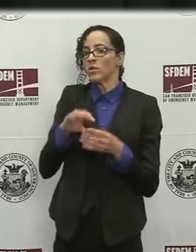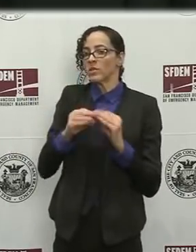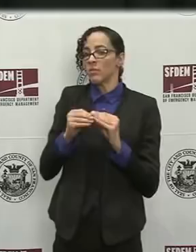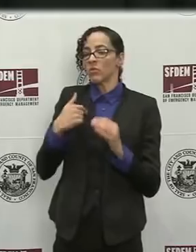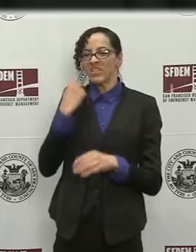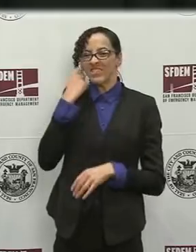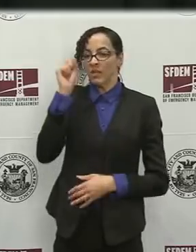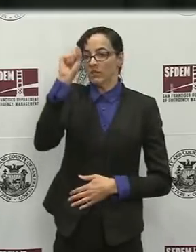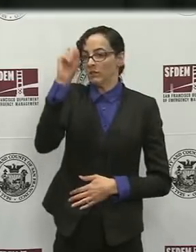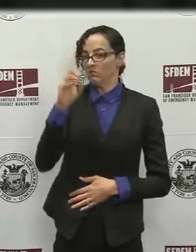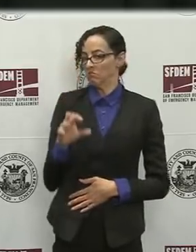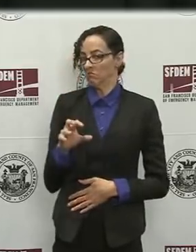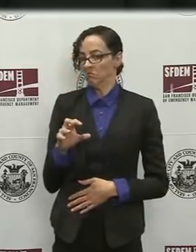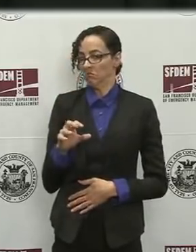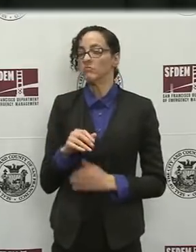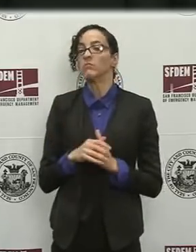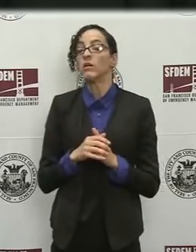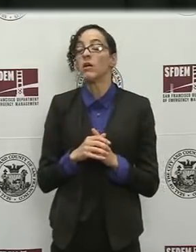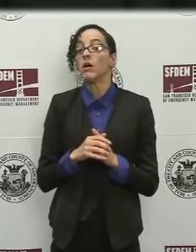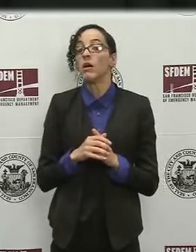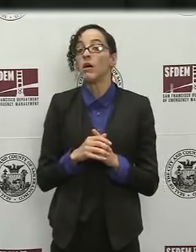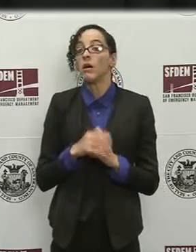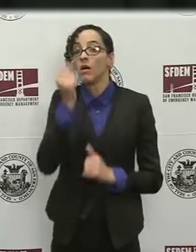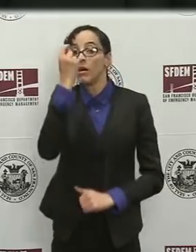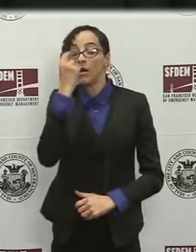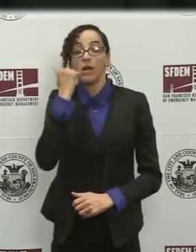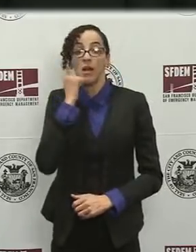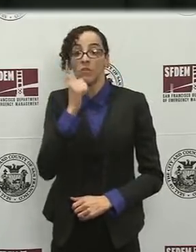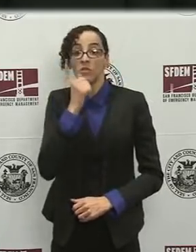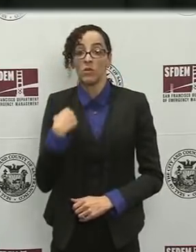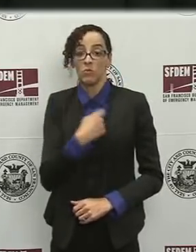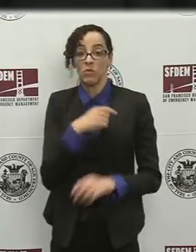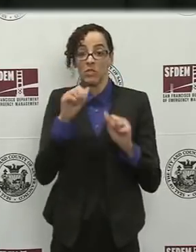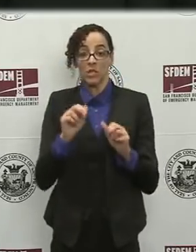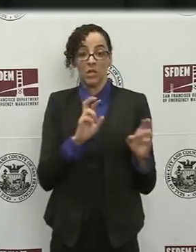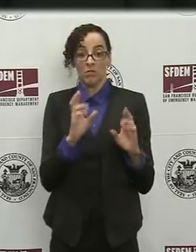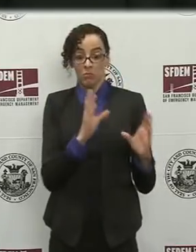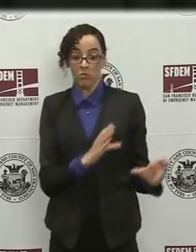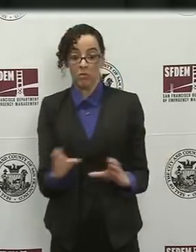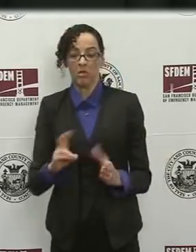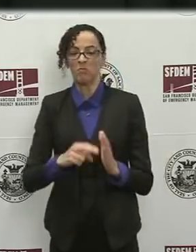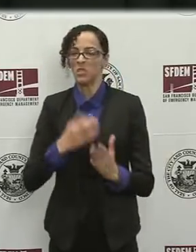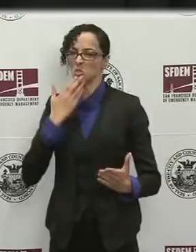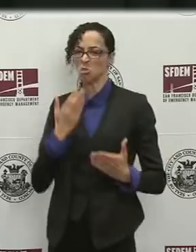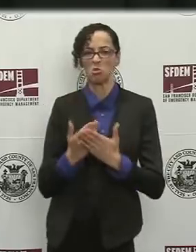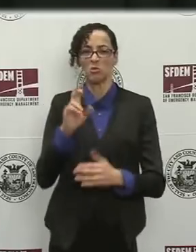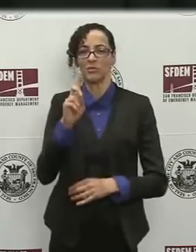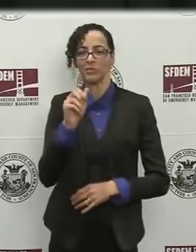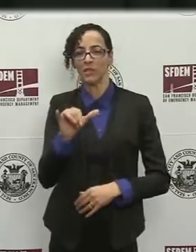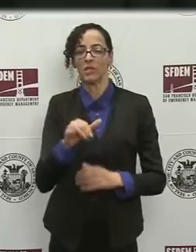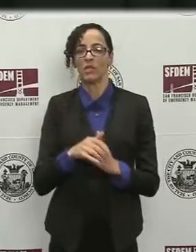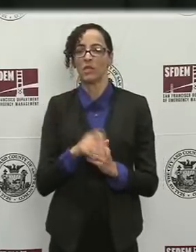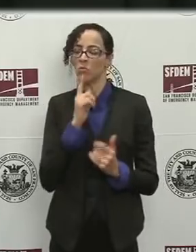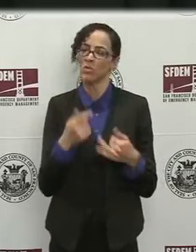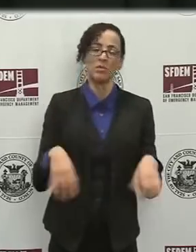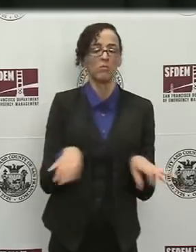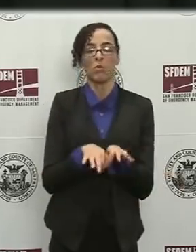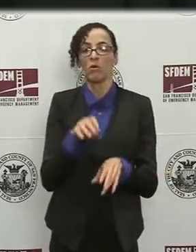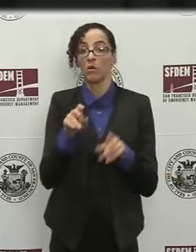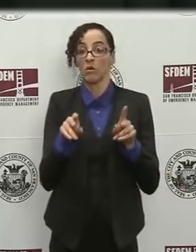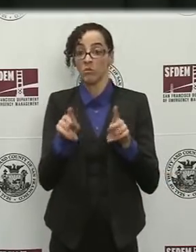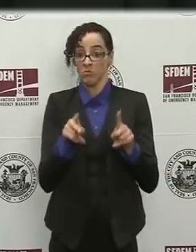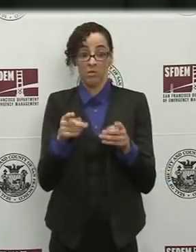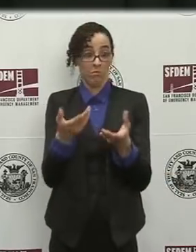Every day that we can prepare is a good day. It is so important that people continue to stay at home and